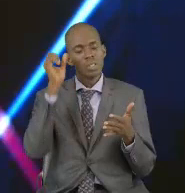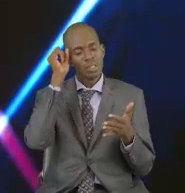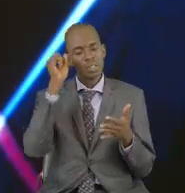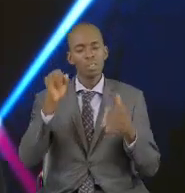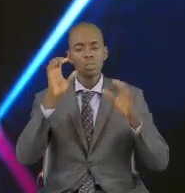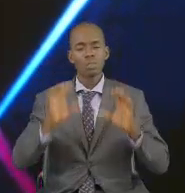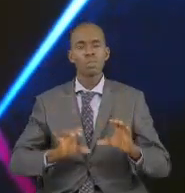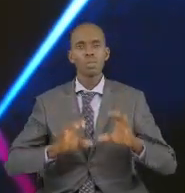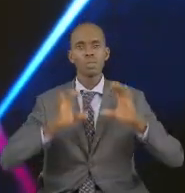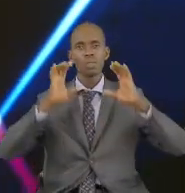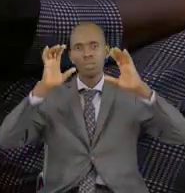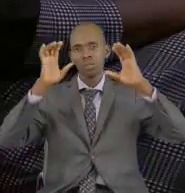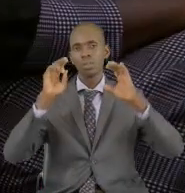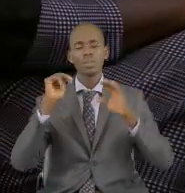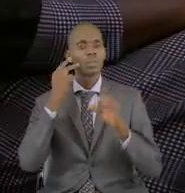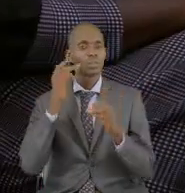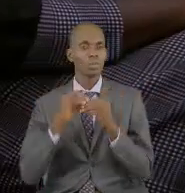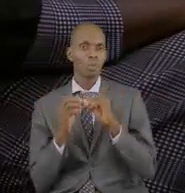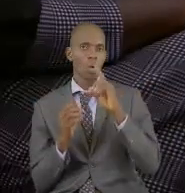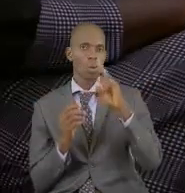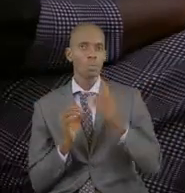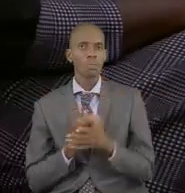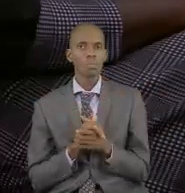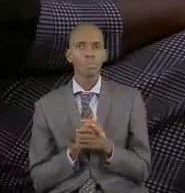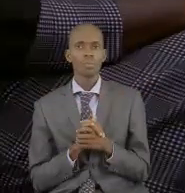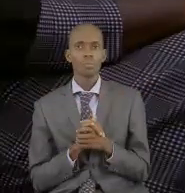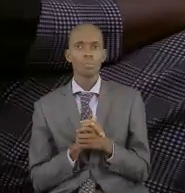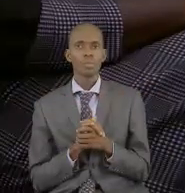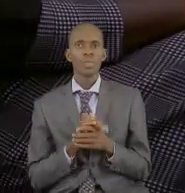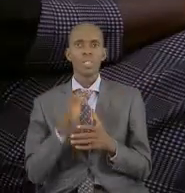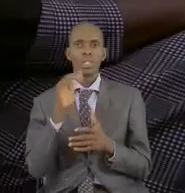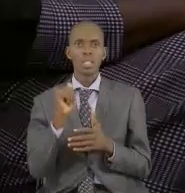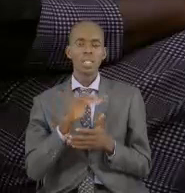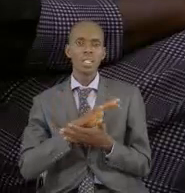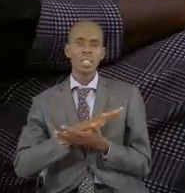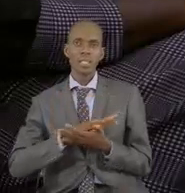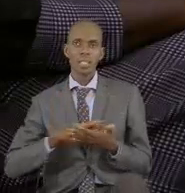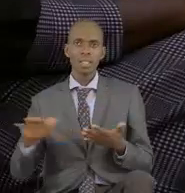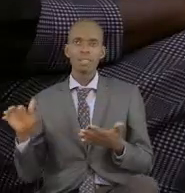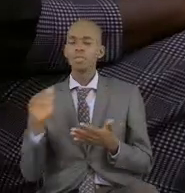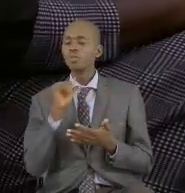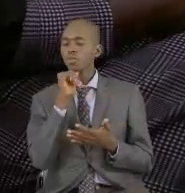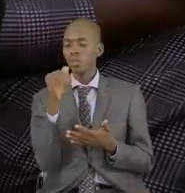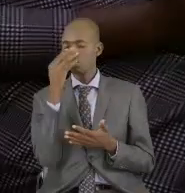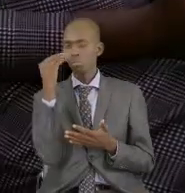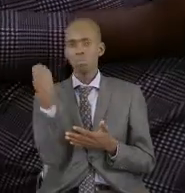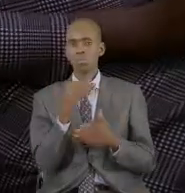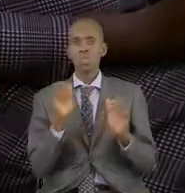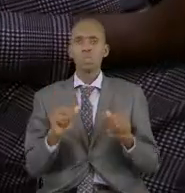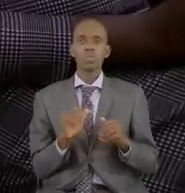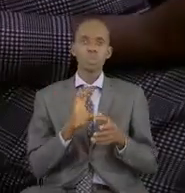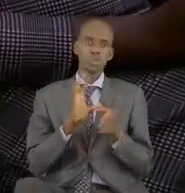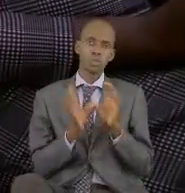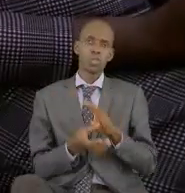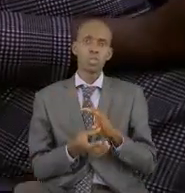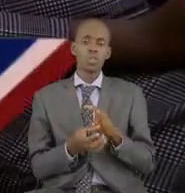consecration. Let's look at number one. Number one, a clear, indispensable conversion. Already